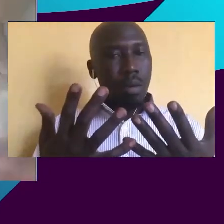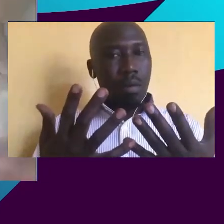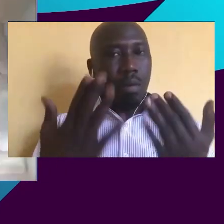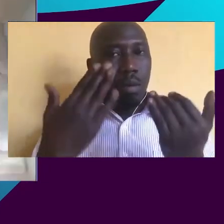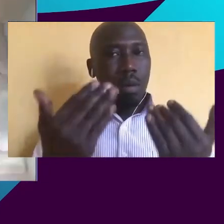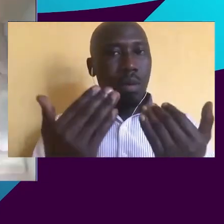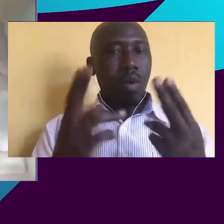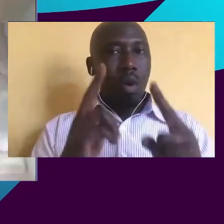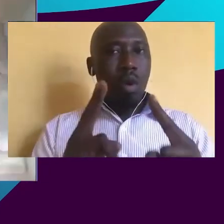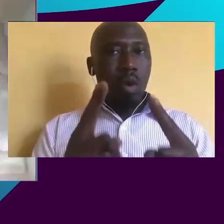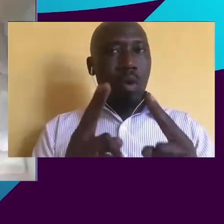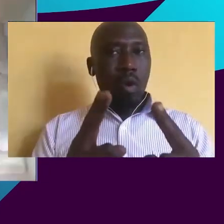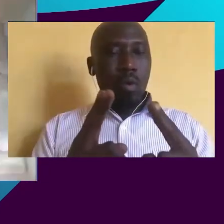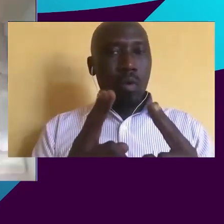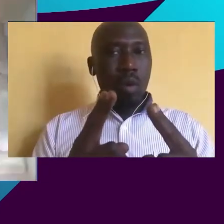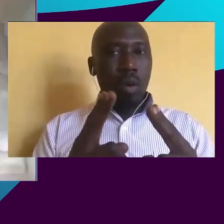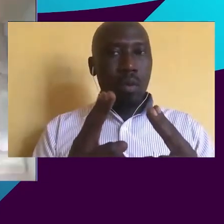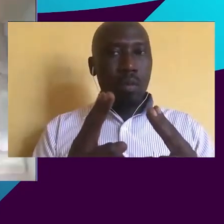that.